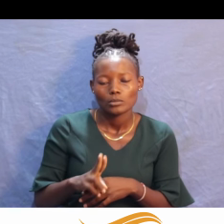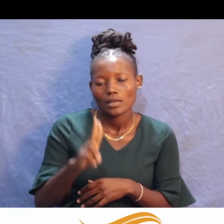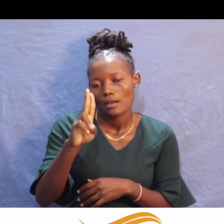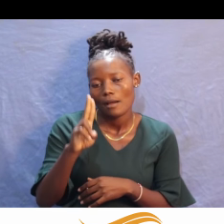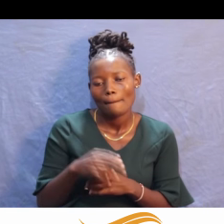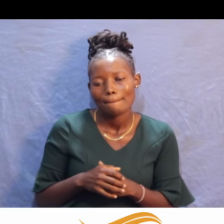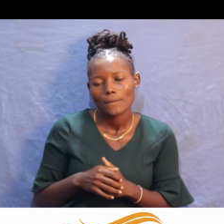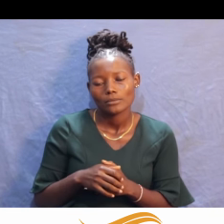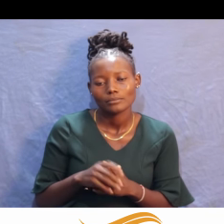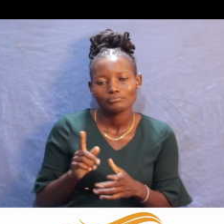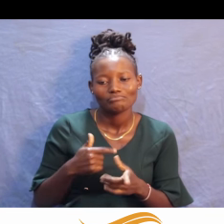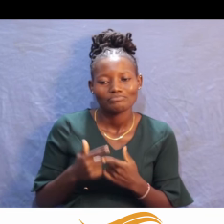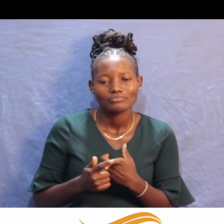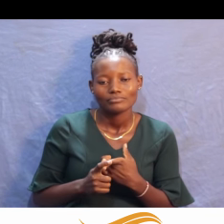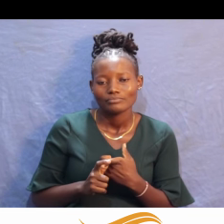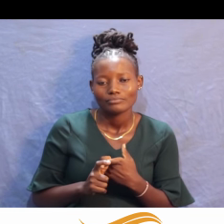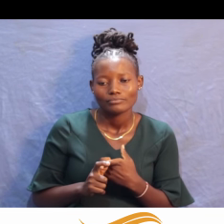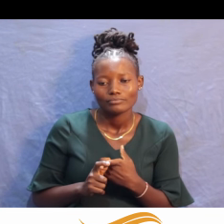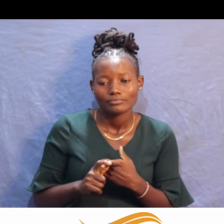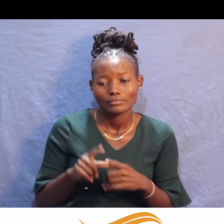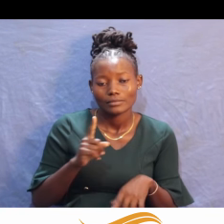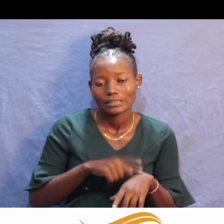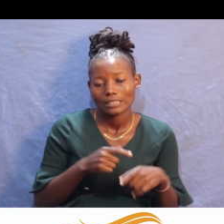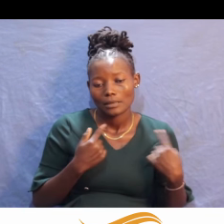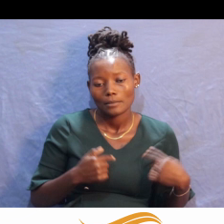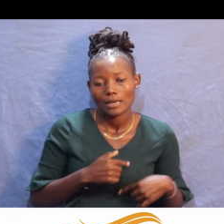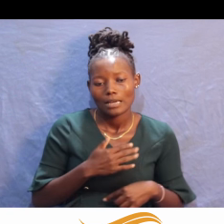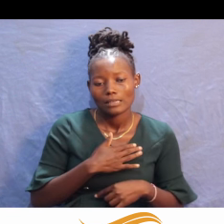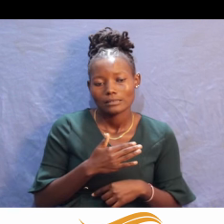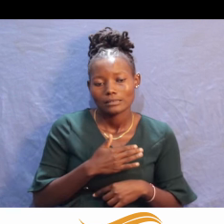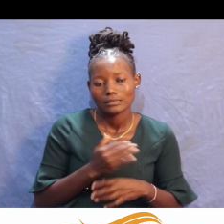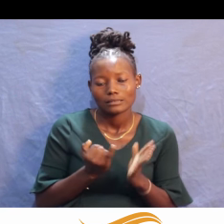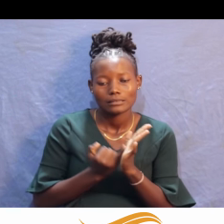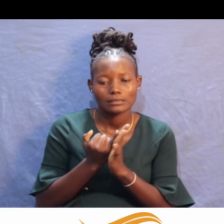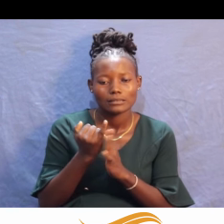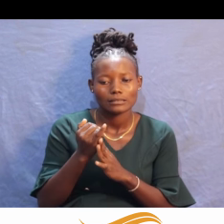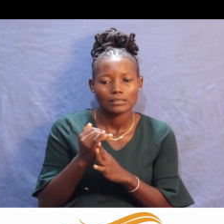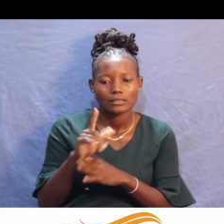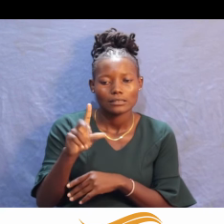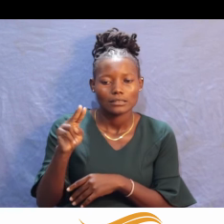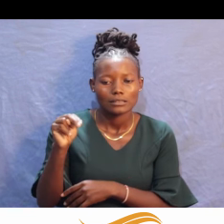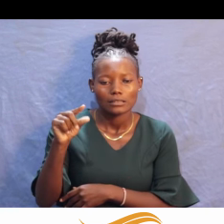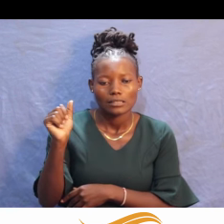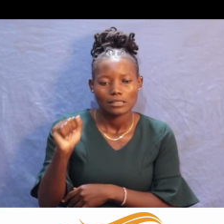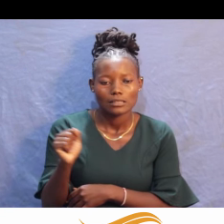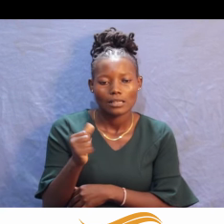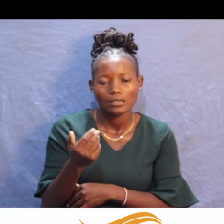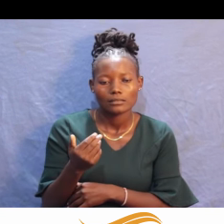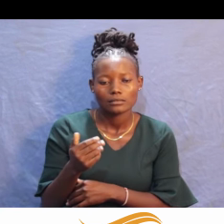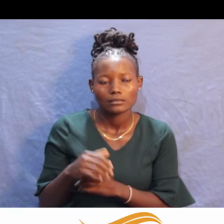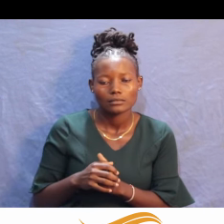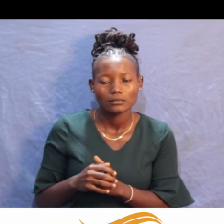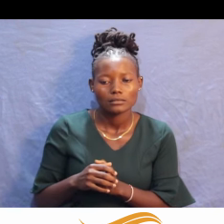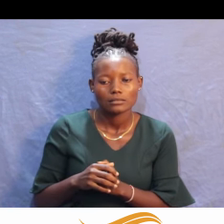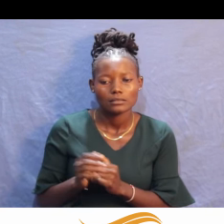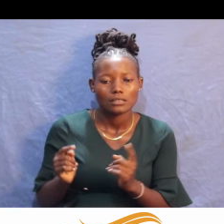And then as the heart increases, then the lungs start moving more air. The volume of air that we